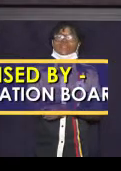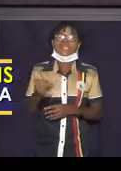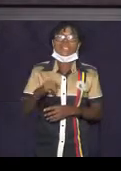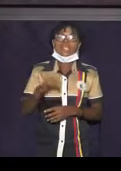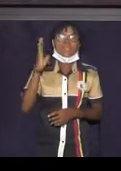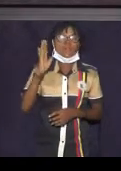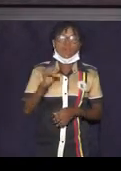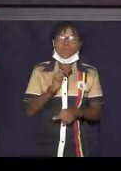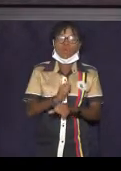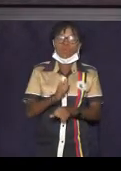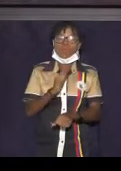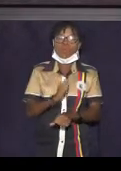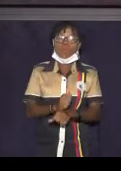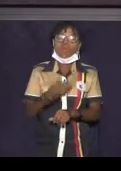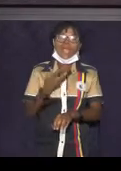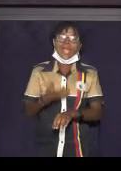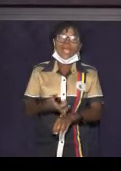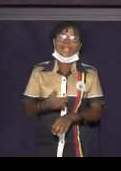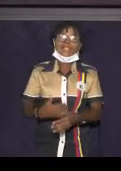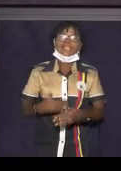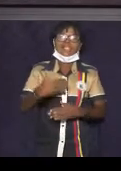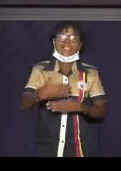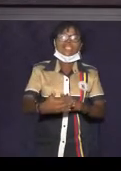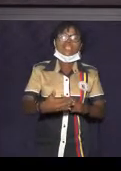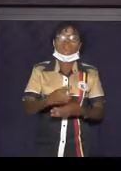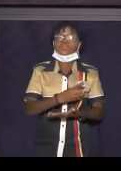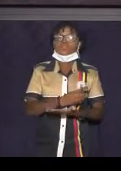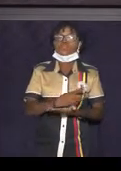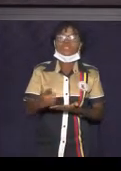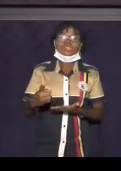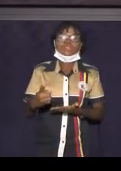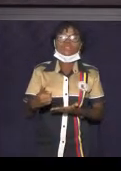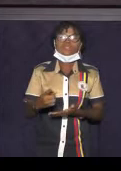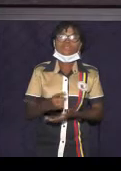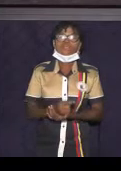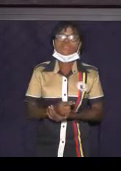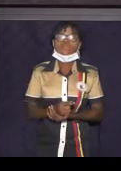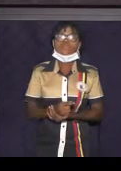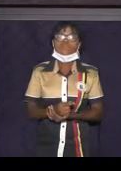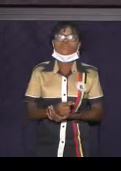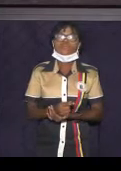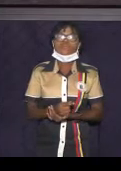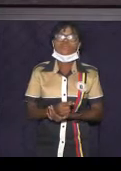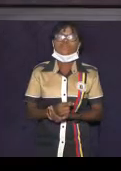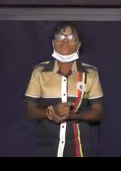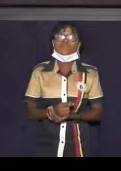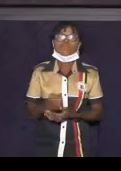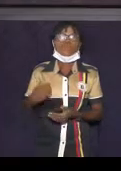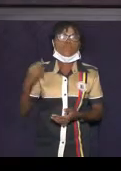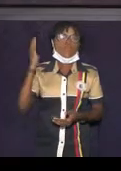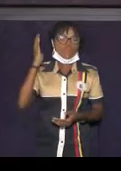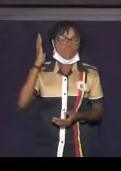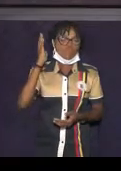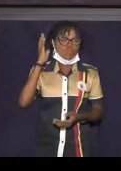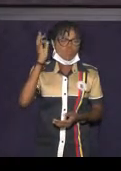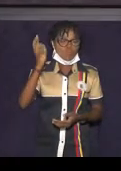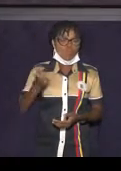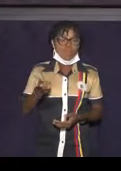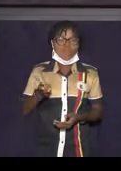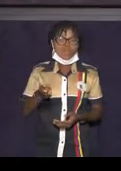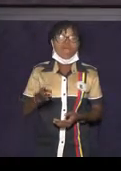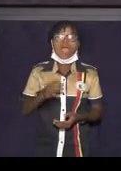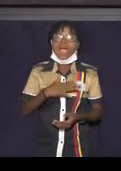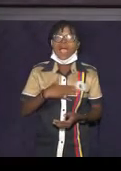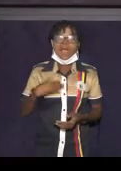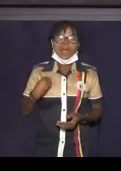will work hard next week. They will work hard next week. Will and the verb